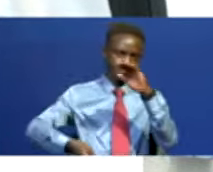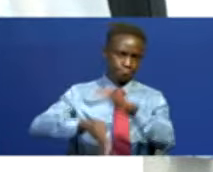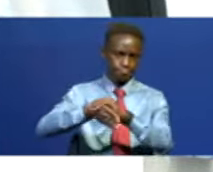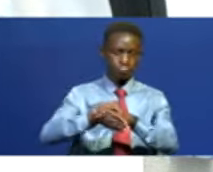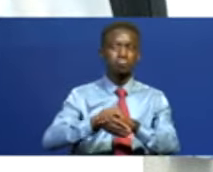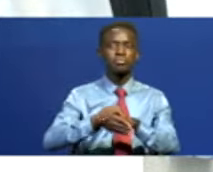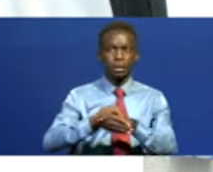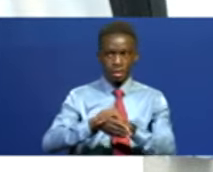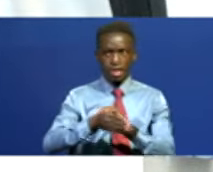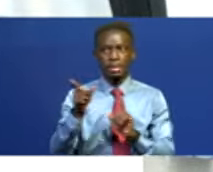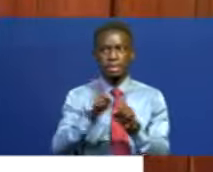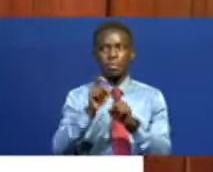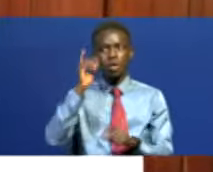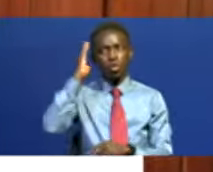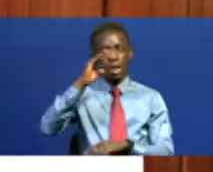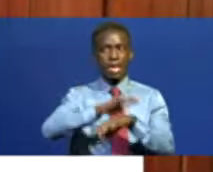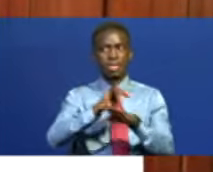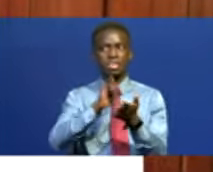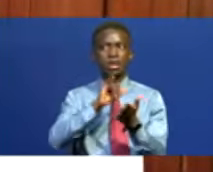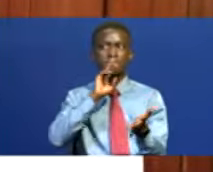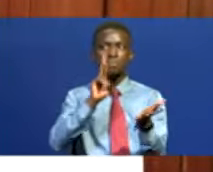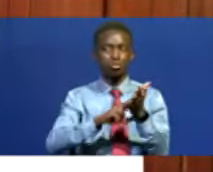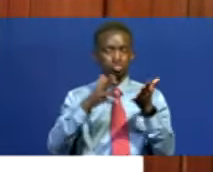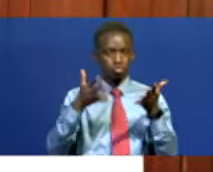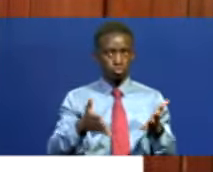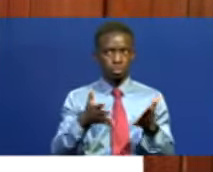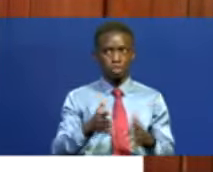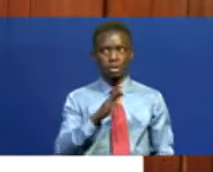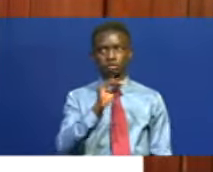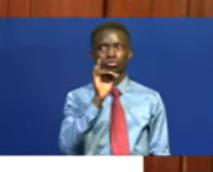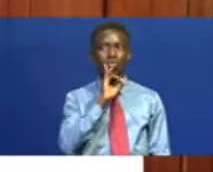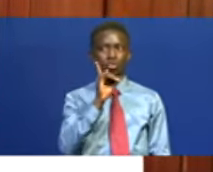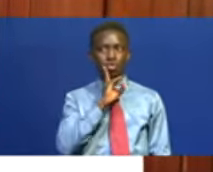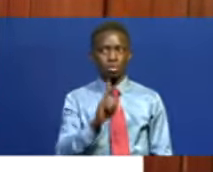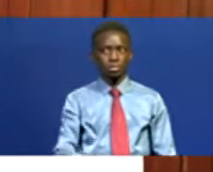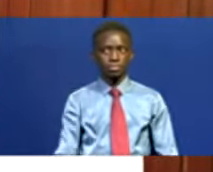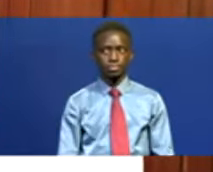not today, then tomorrow. Gisho Kiwashira, Darubini.